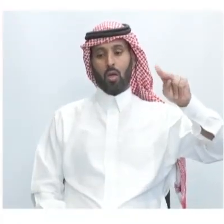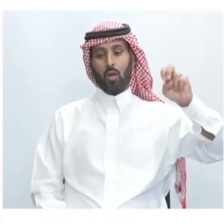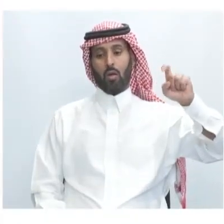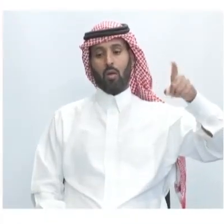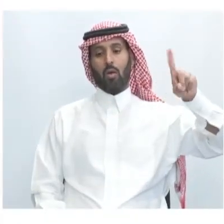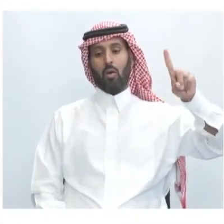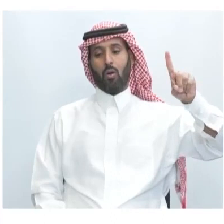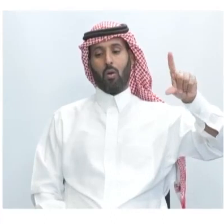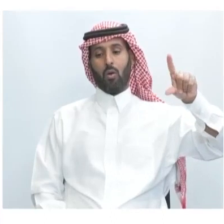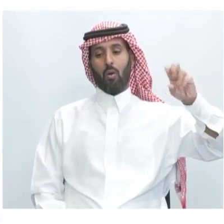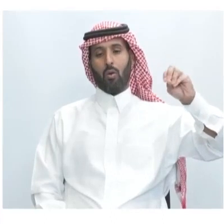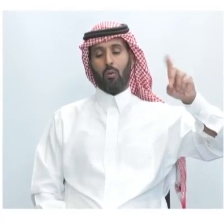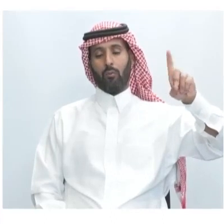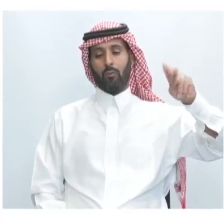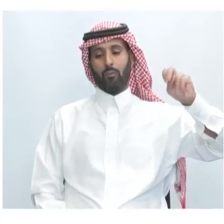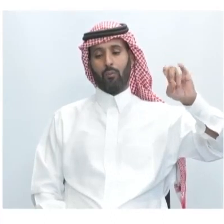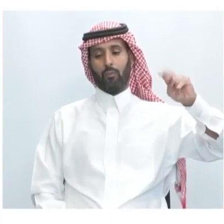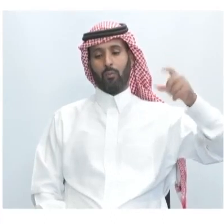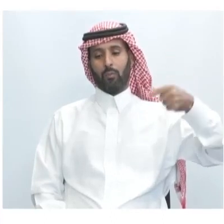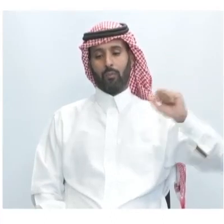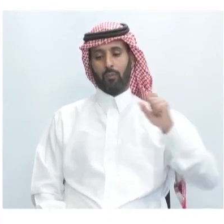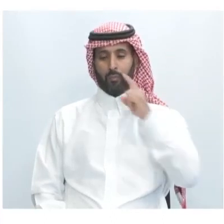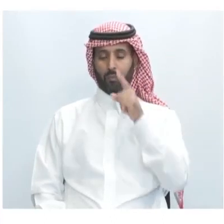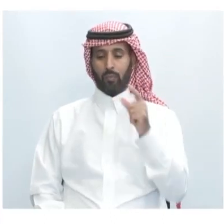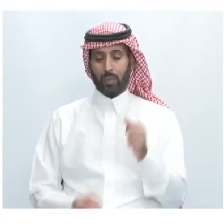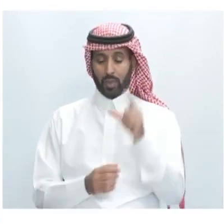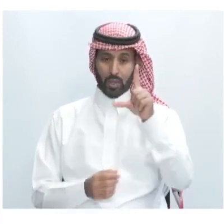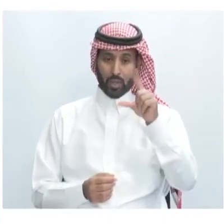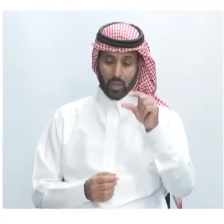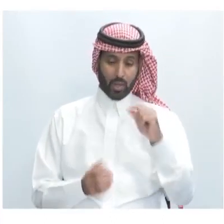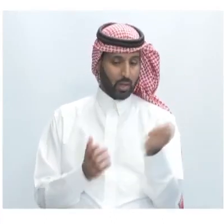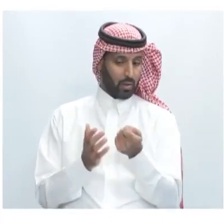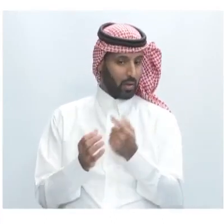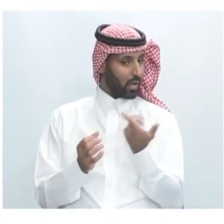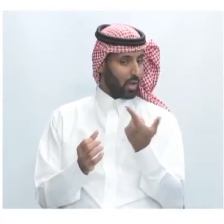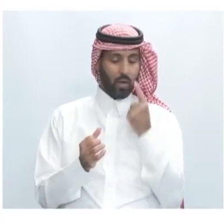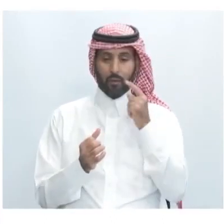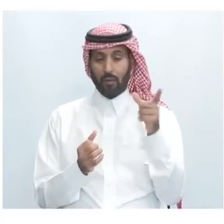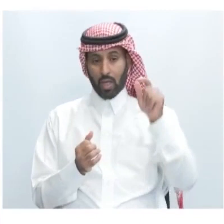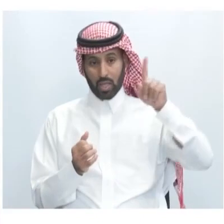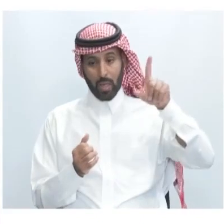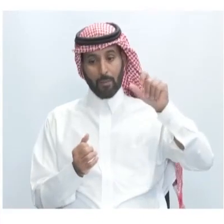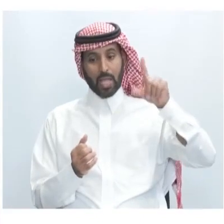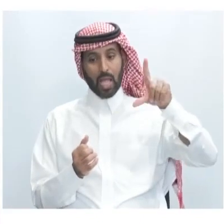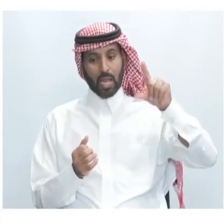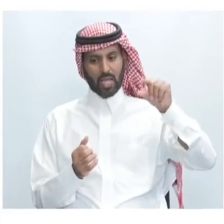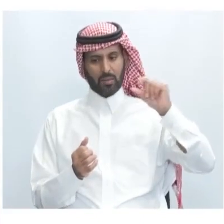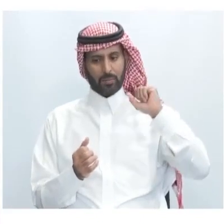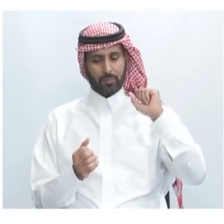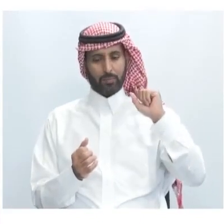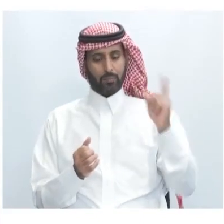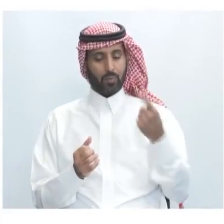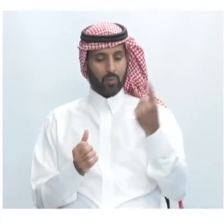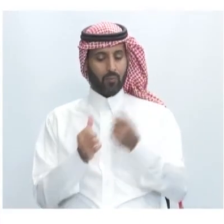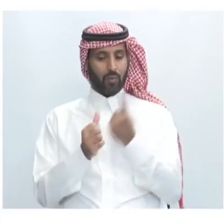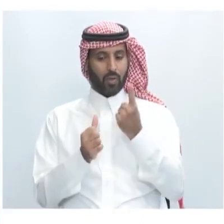section here. Tools for writing capitalization, how to use capital letters. The first